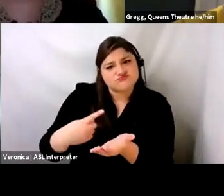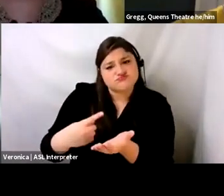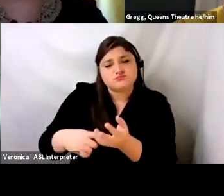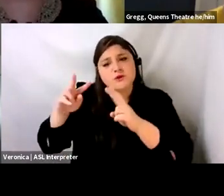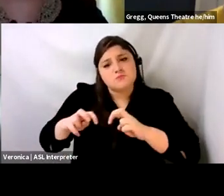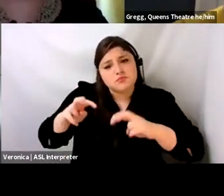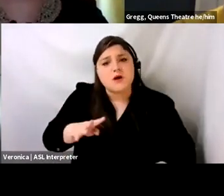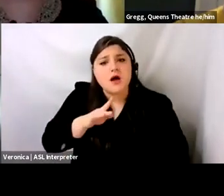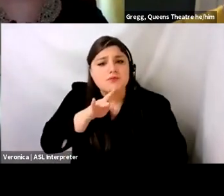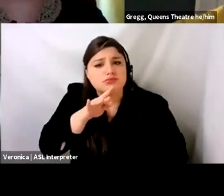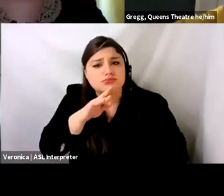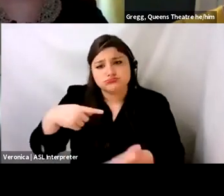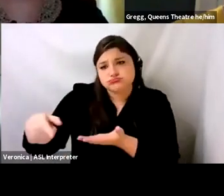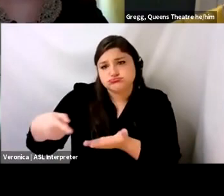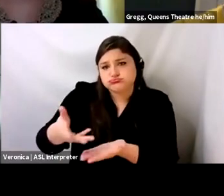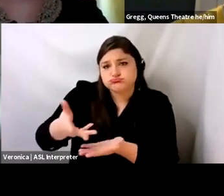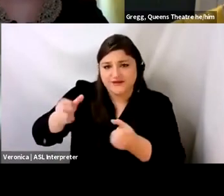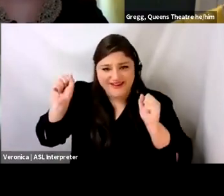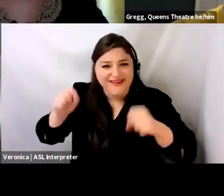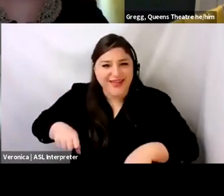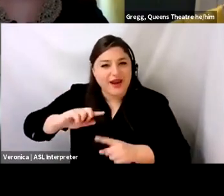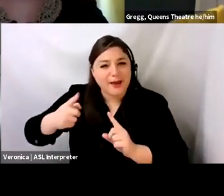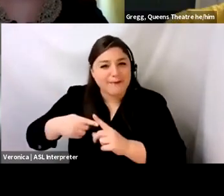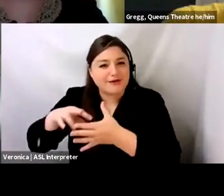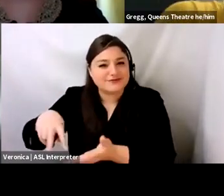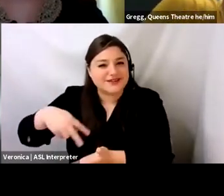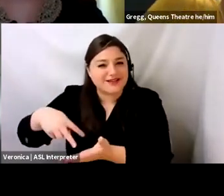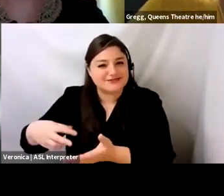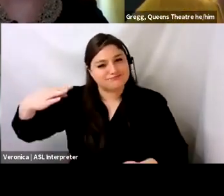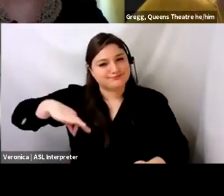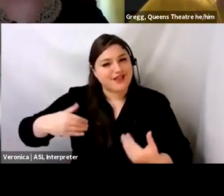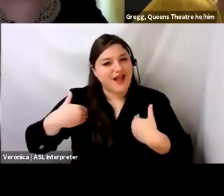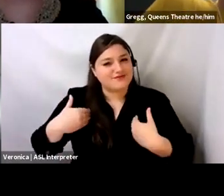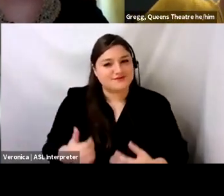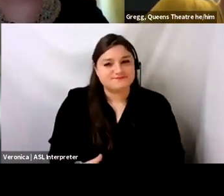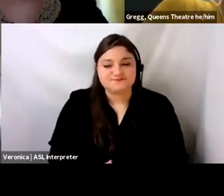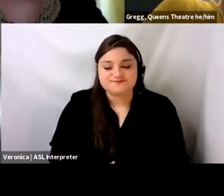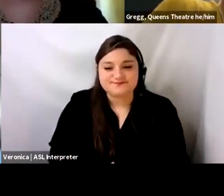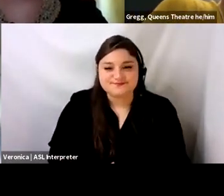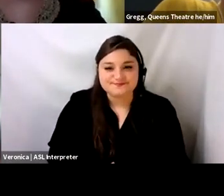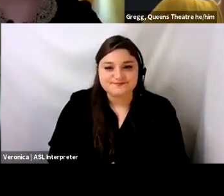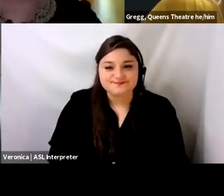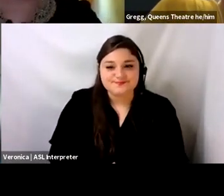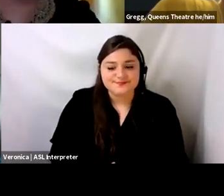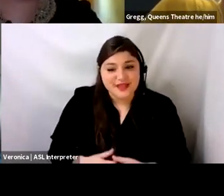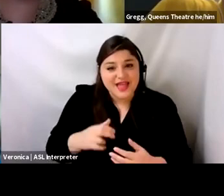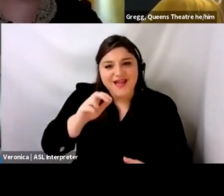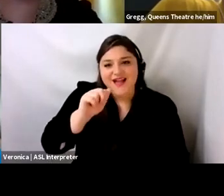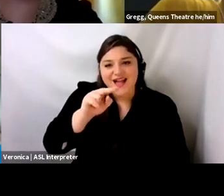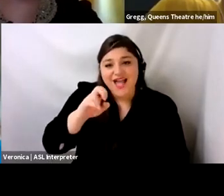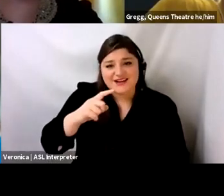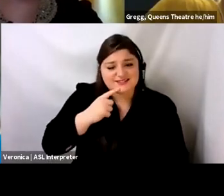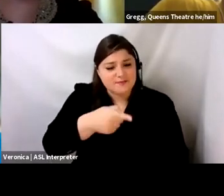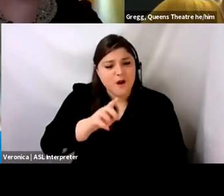can be just, can be discussed. That's great. Thank you so much. Bojana, you're in a slightly different position. Do you want to share with everybody